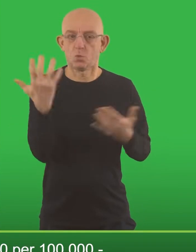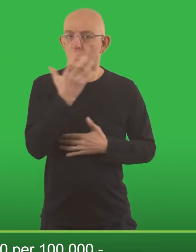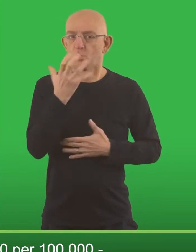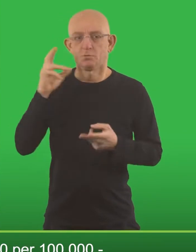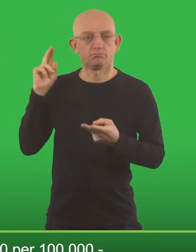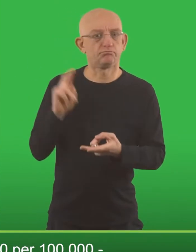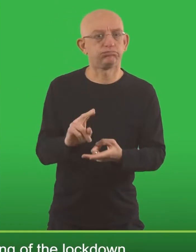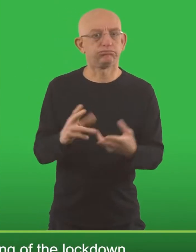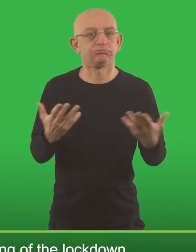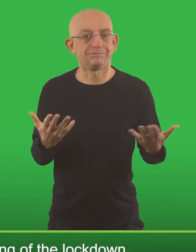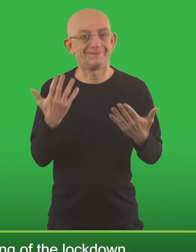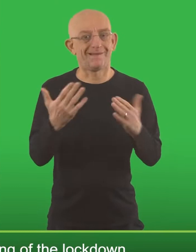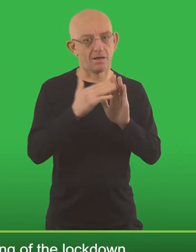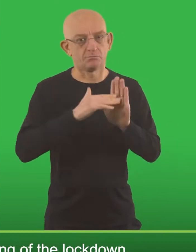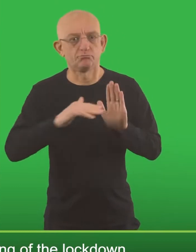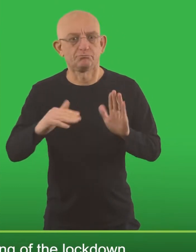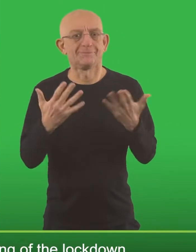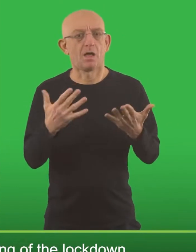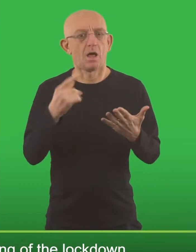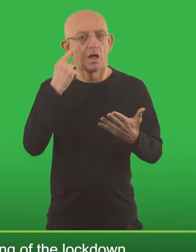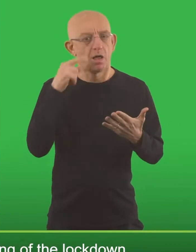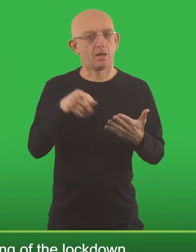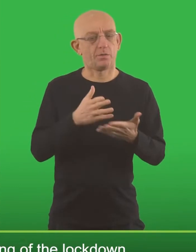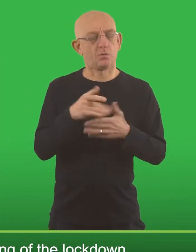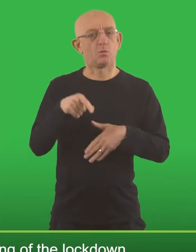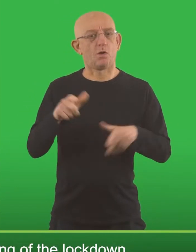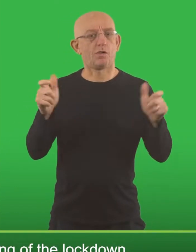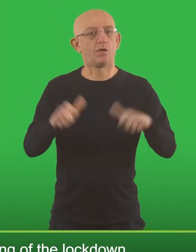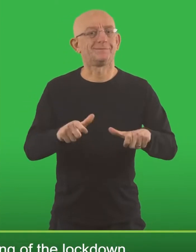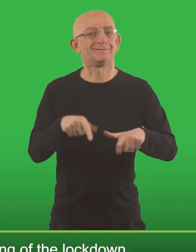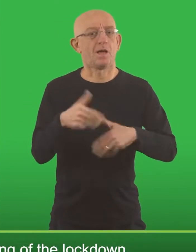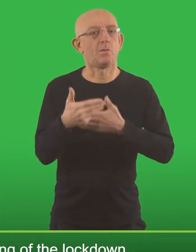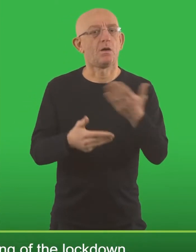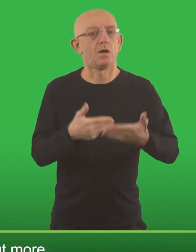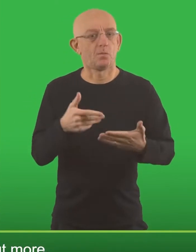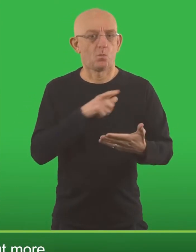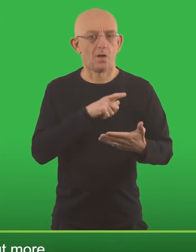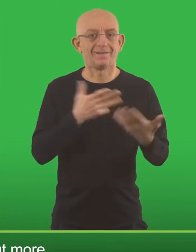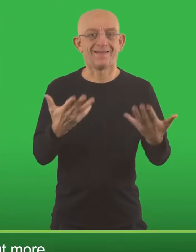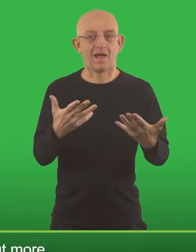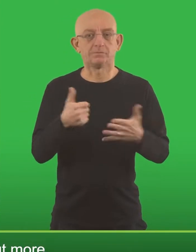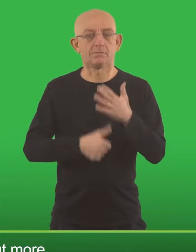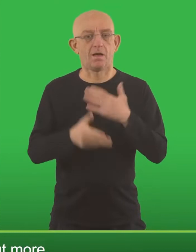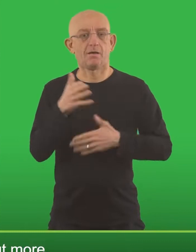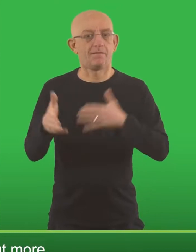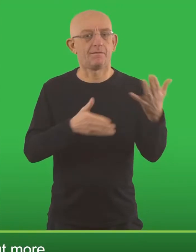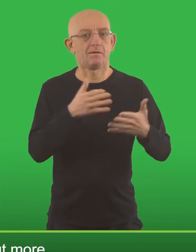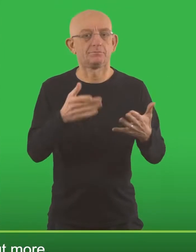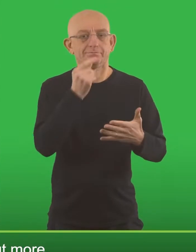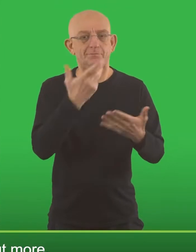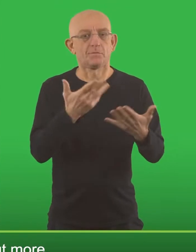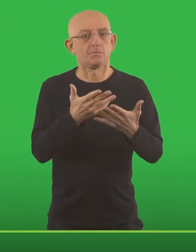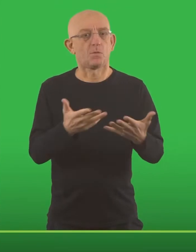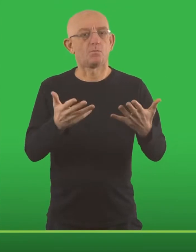massively over the last few weeks. It's now flat, and I think that's the unpicking of the lockdown, because we're out and about more, therefore there will be a bit